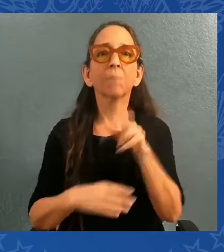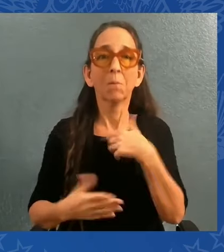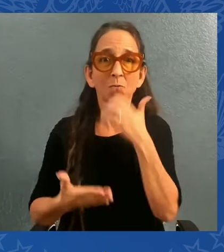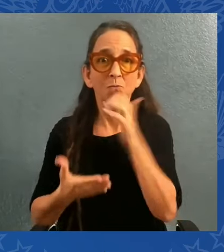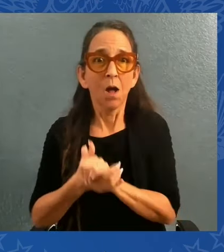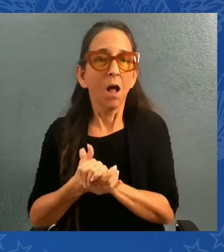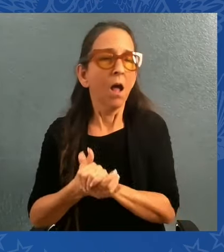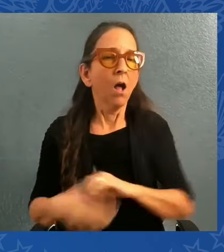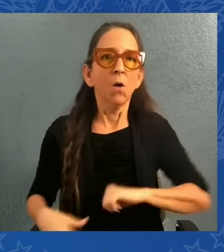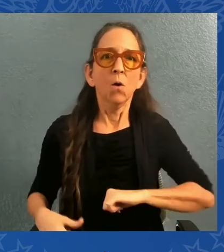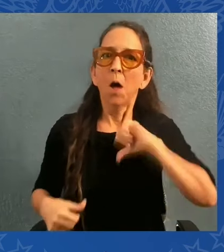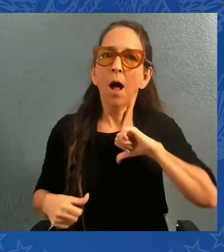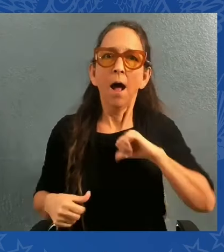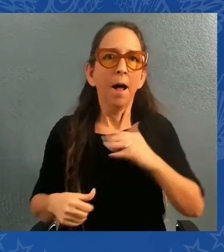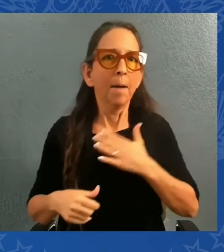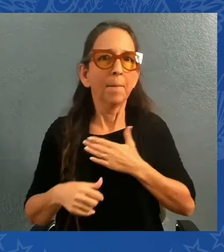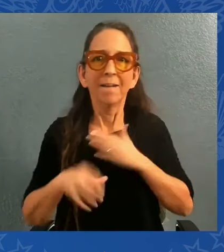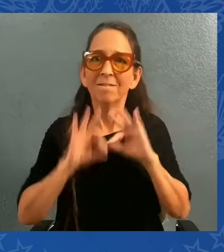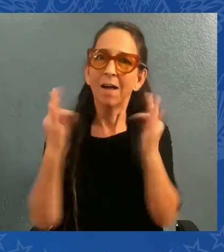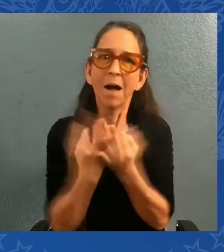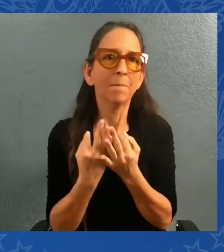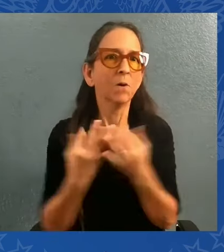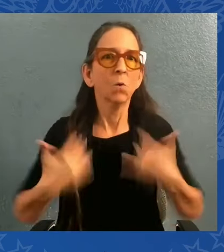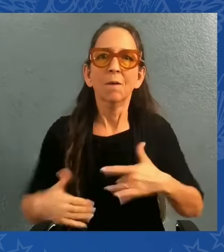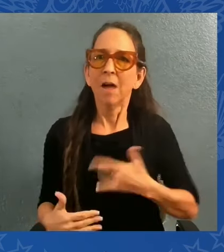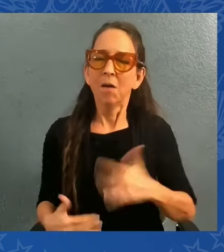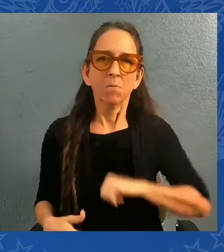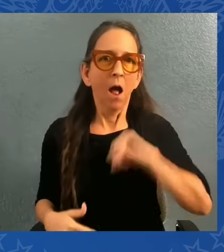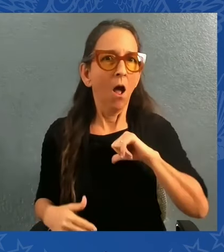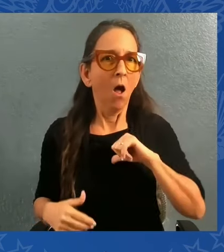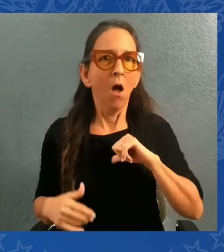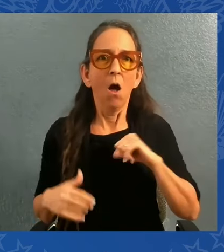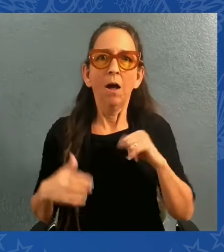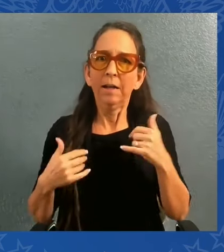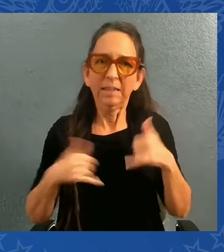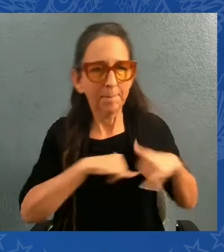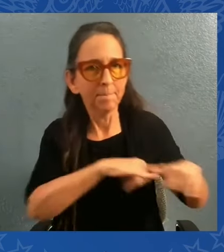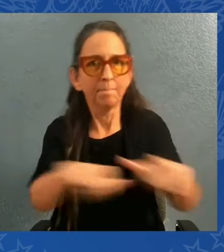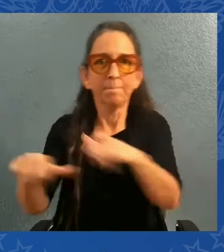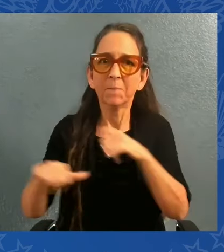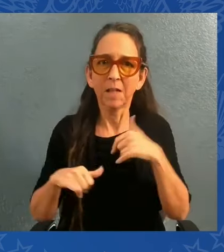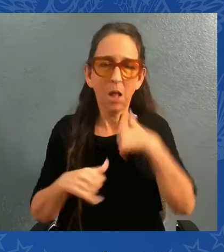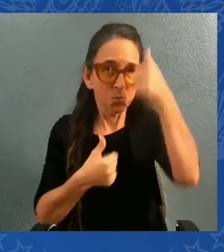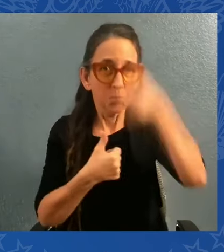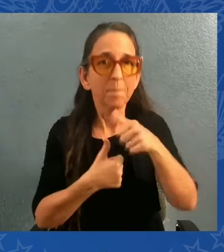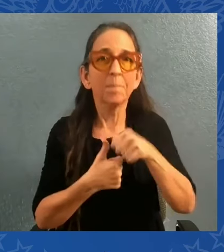felt. Like so many of you, we also remember how hard it was when he was